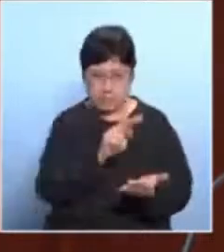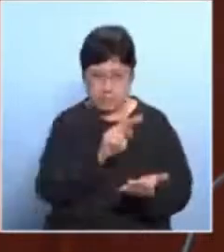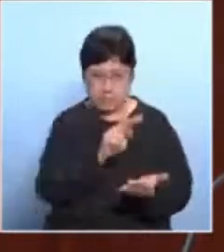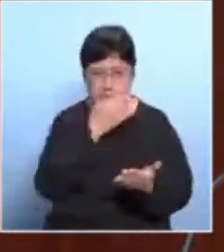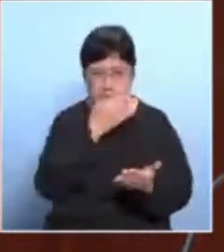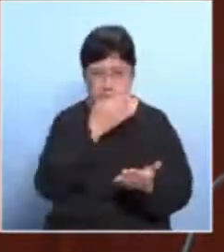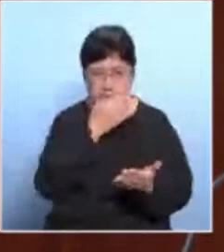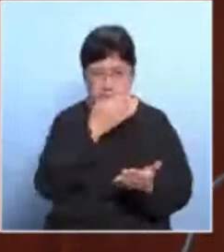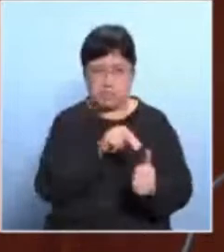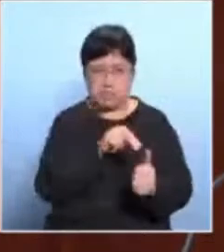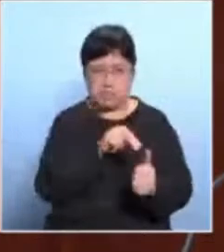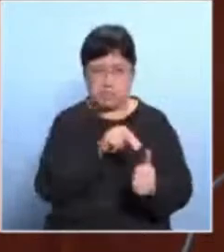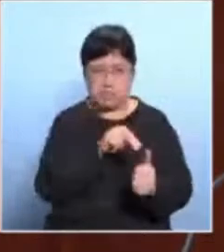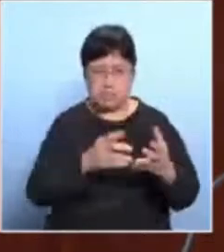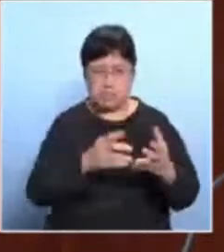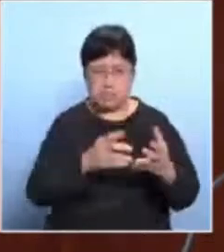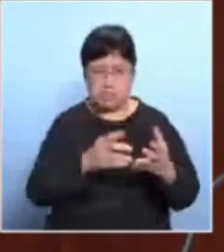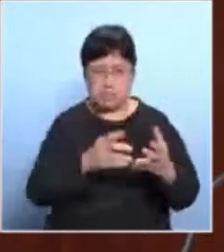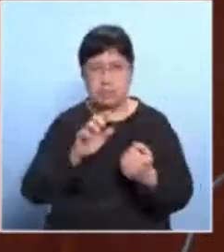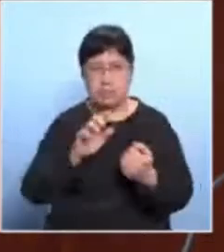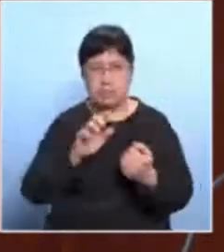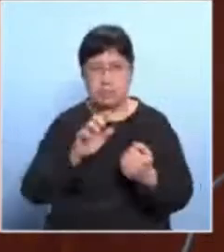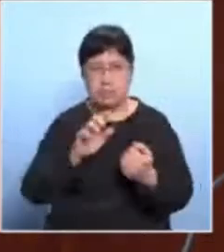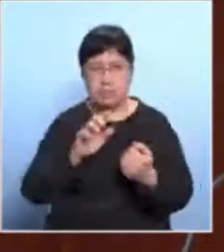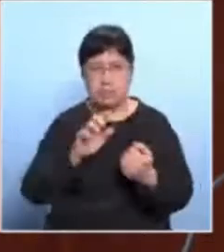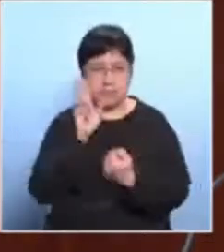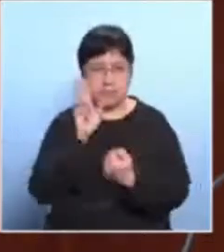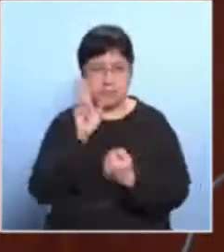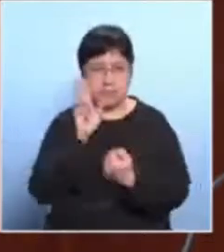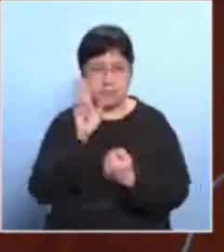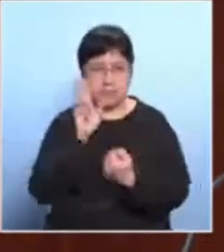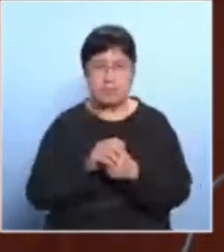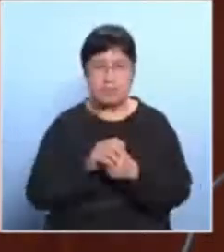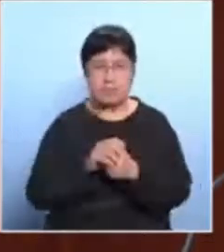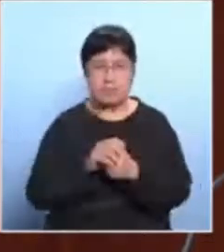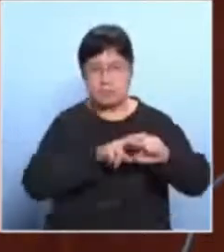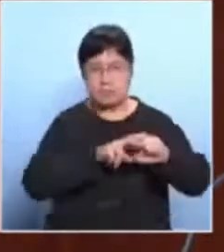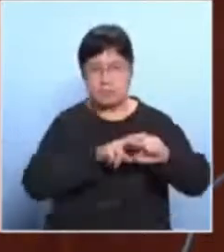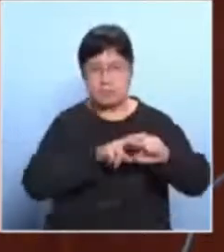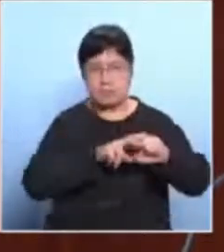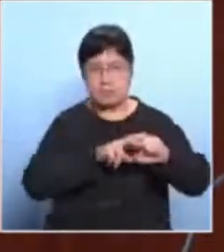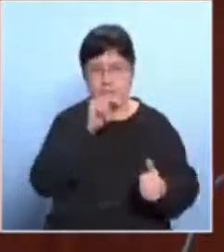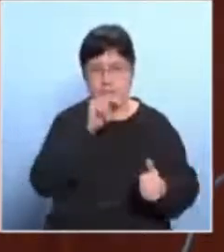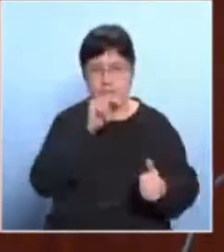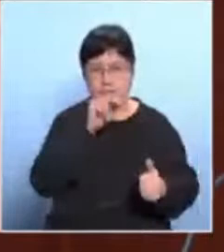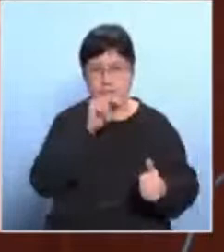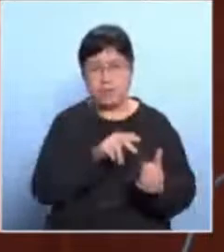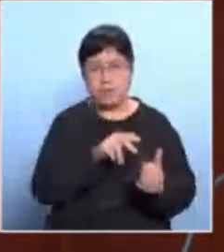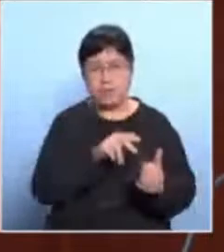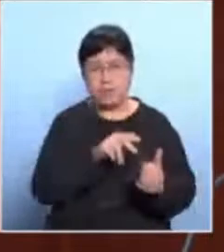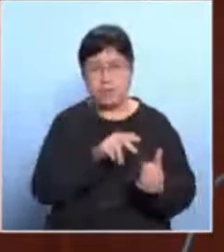regulatory authorities, for example, the National Medical Products Administration.